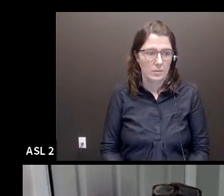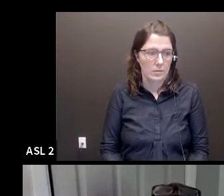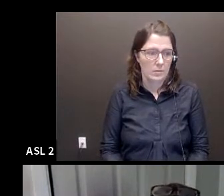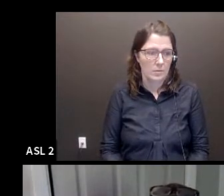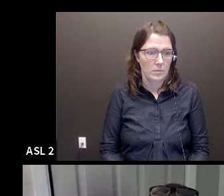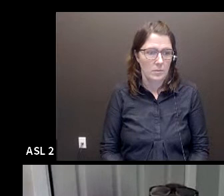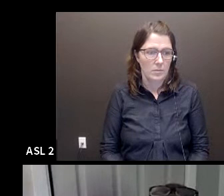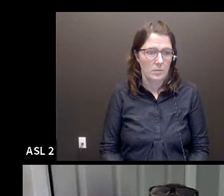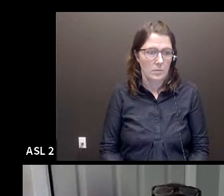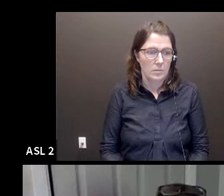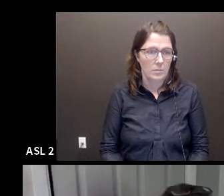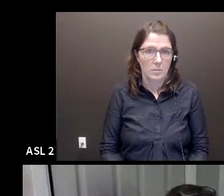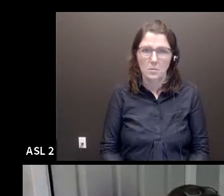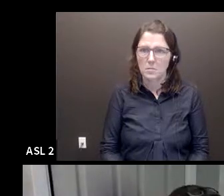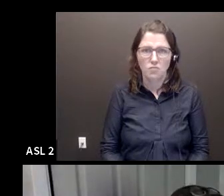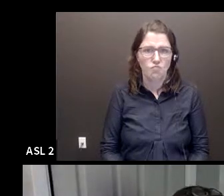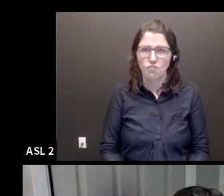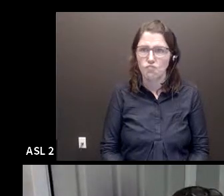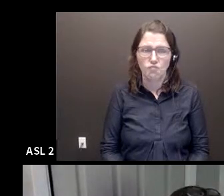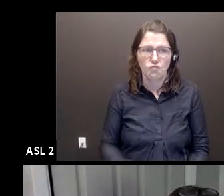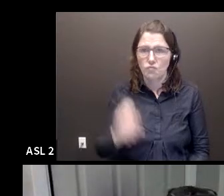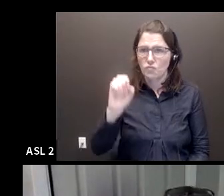still not hearing any audio